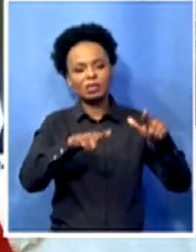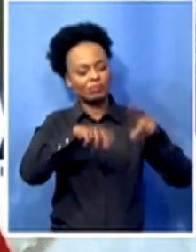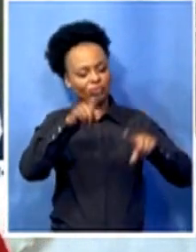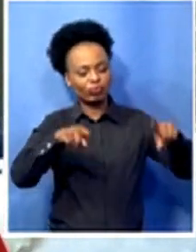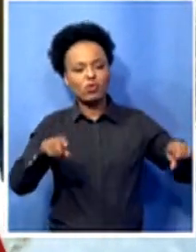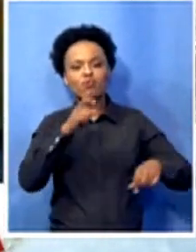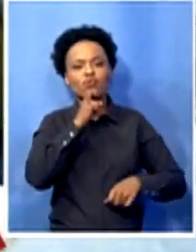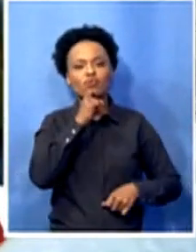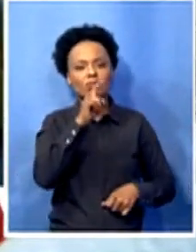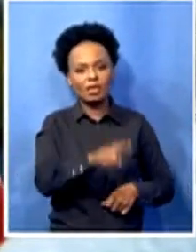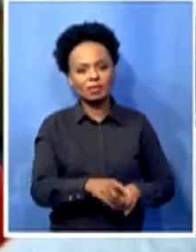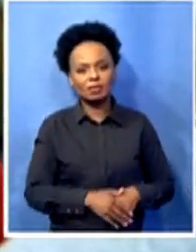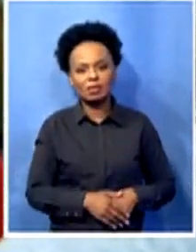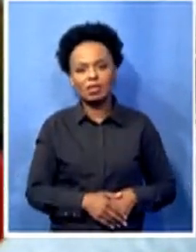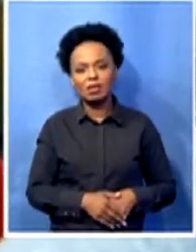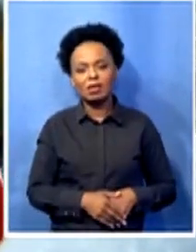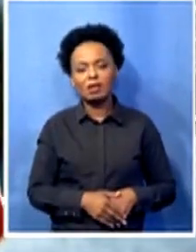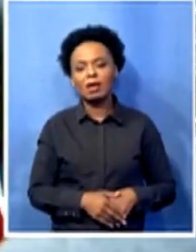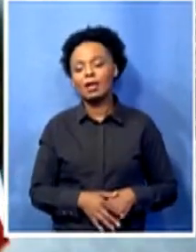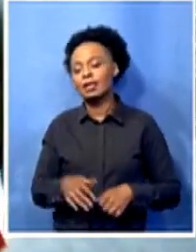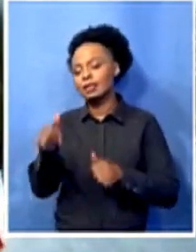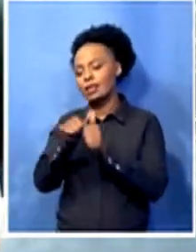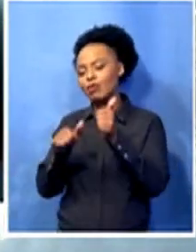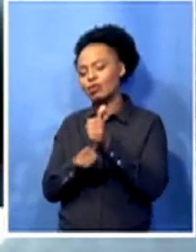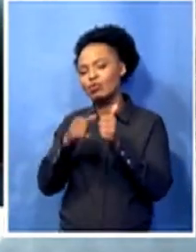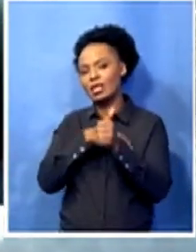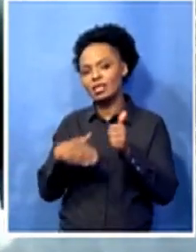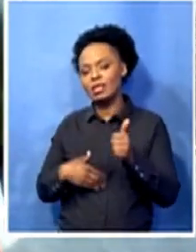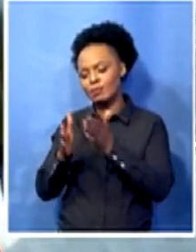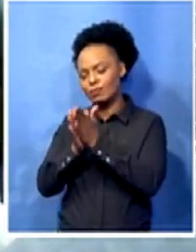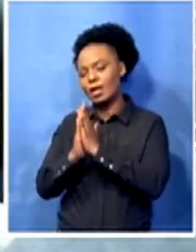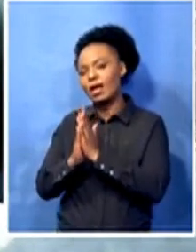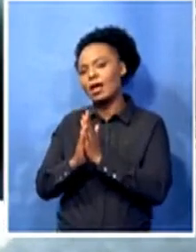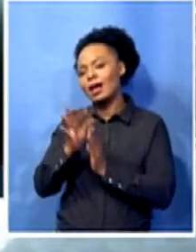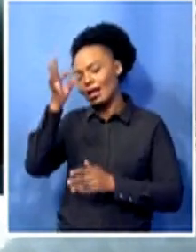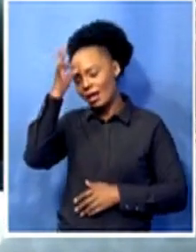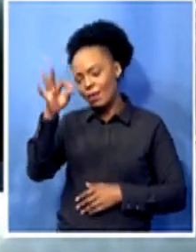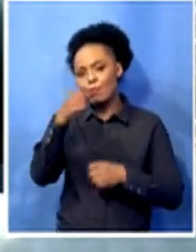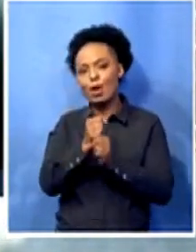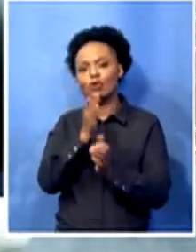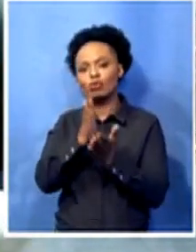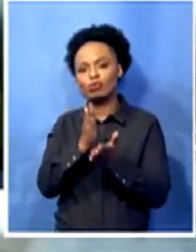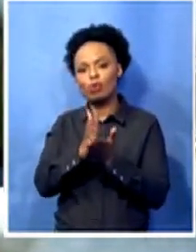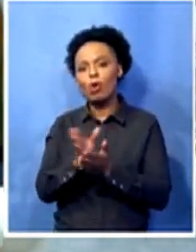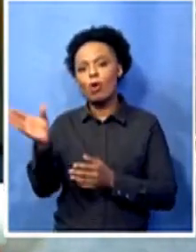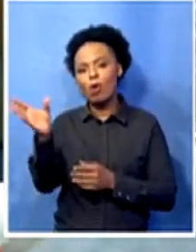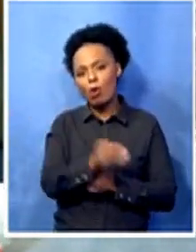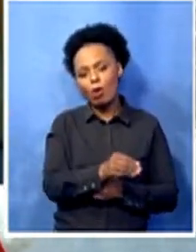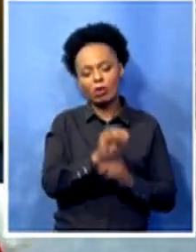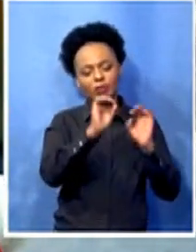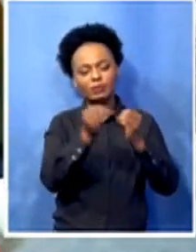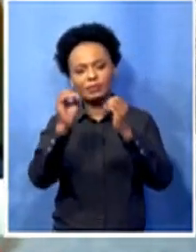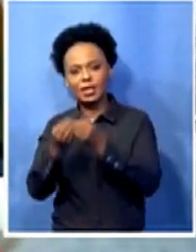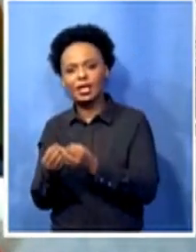on government and funding agencies to ensure that all best practice TB infection control measures are adhered